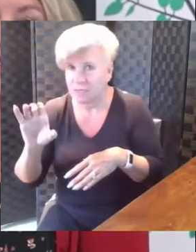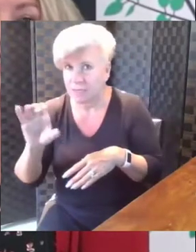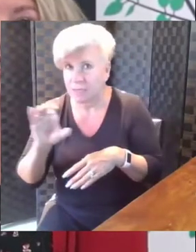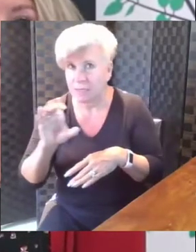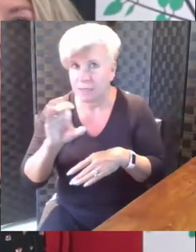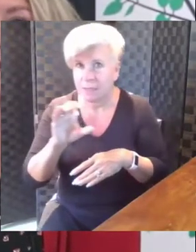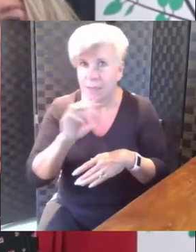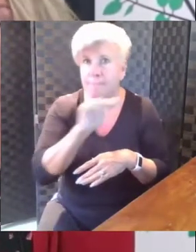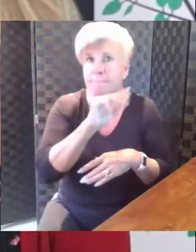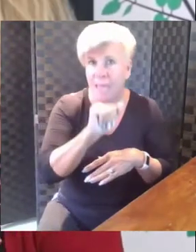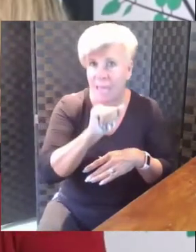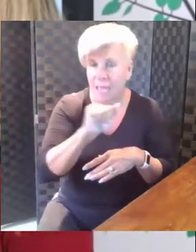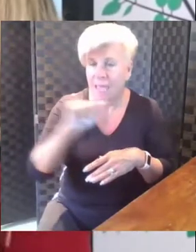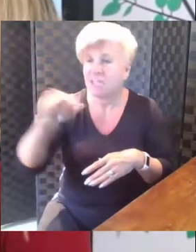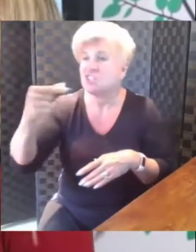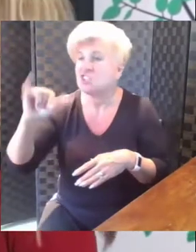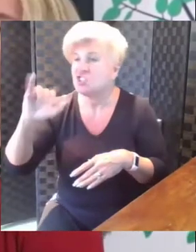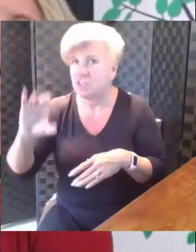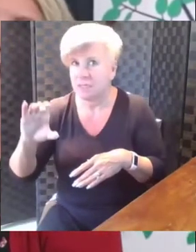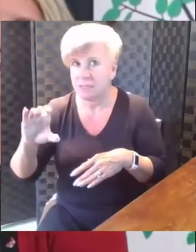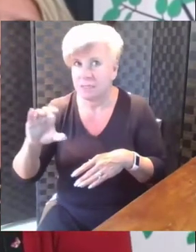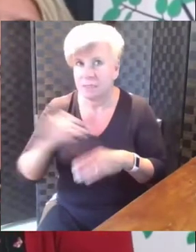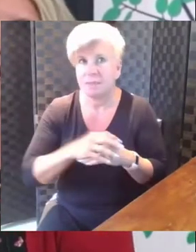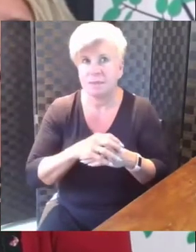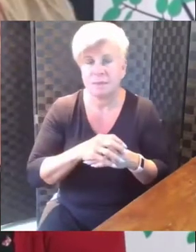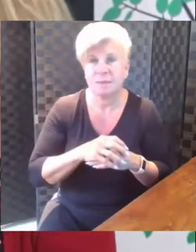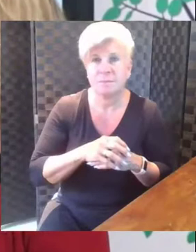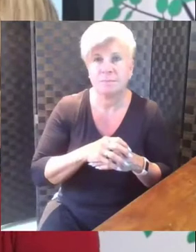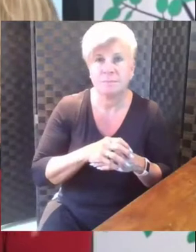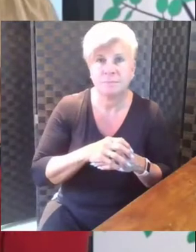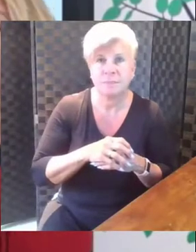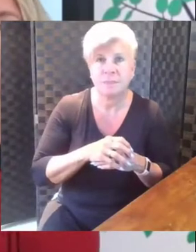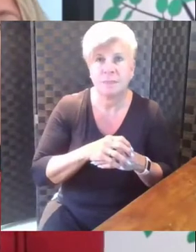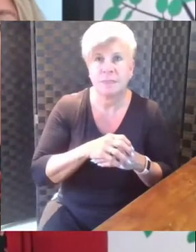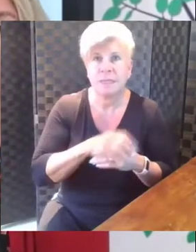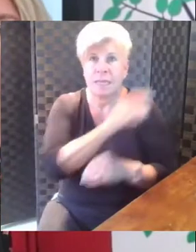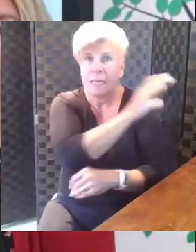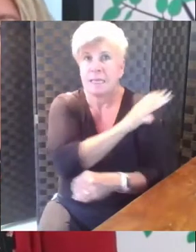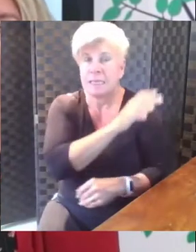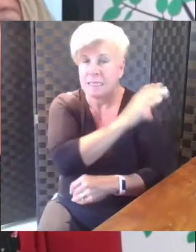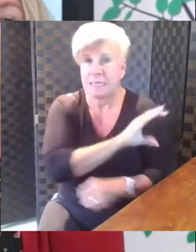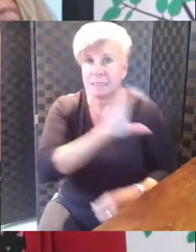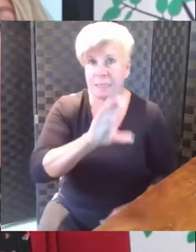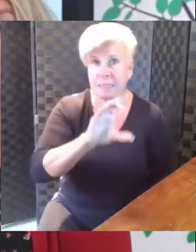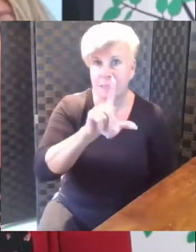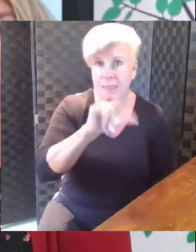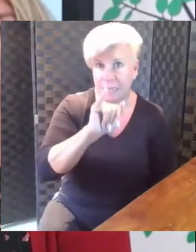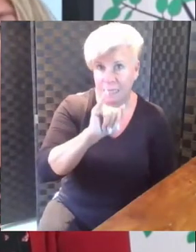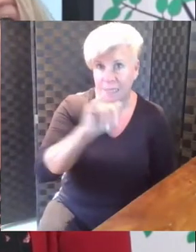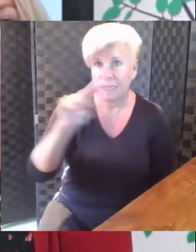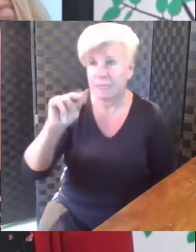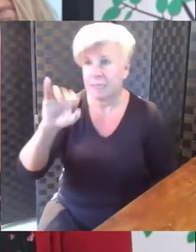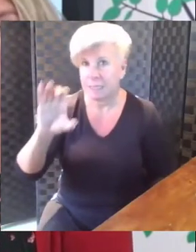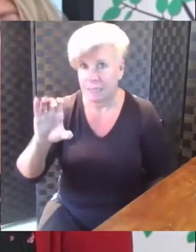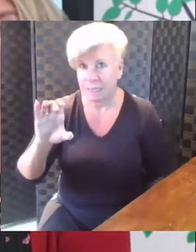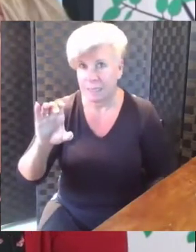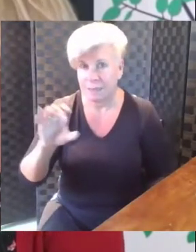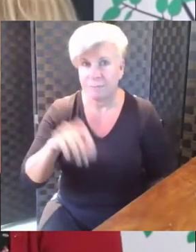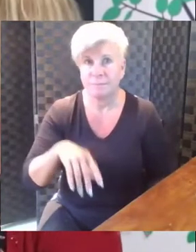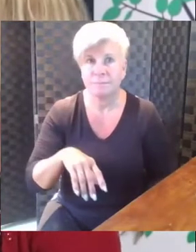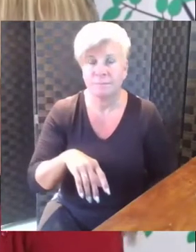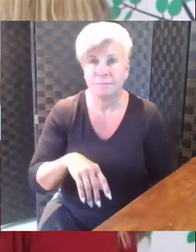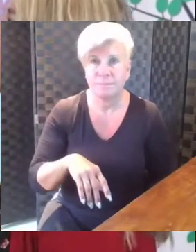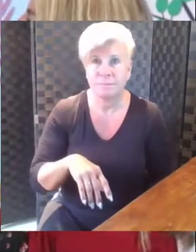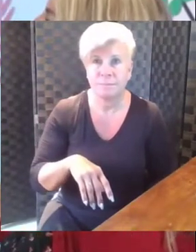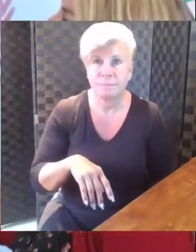magic, that's two syllables, so you're going to have the IC at the end. Clinic, two syllables, so more than one.